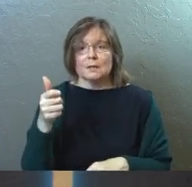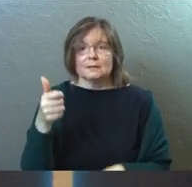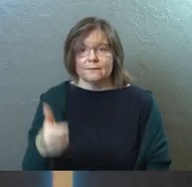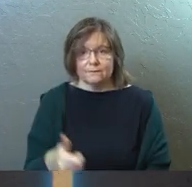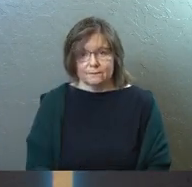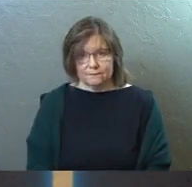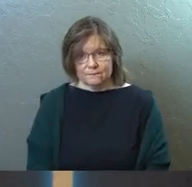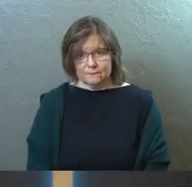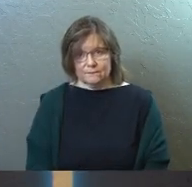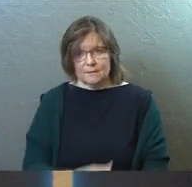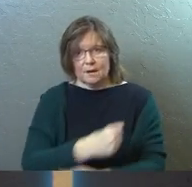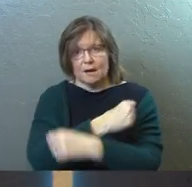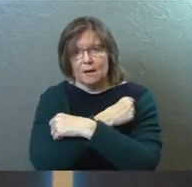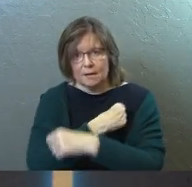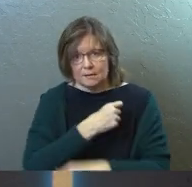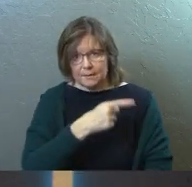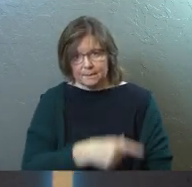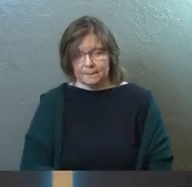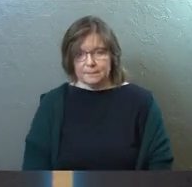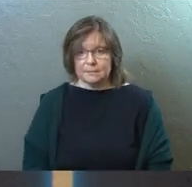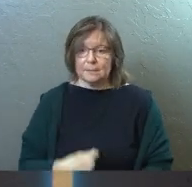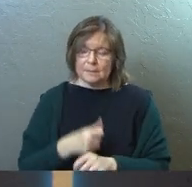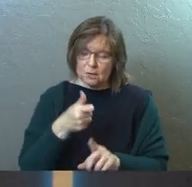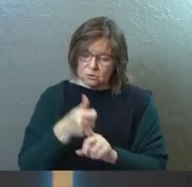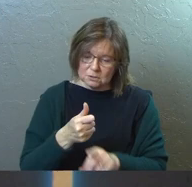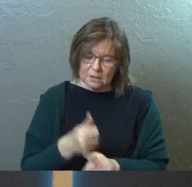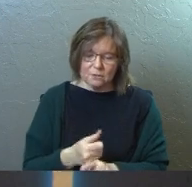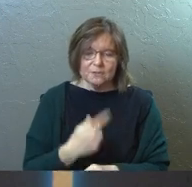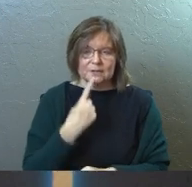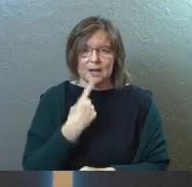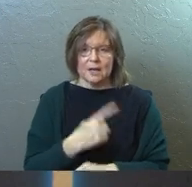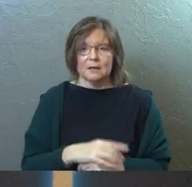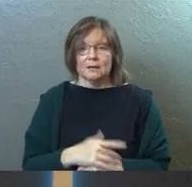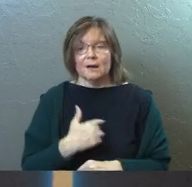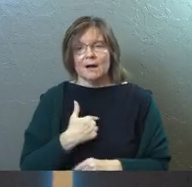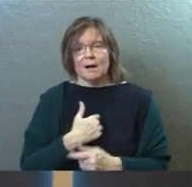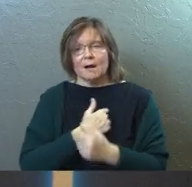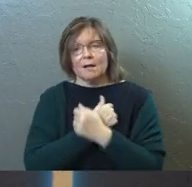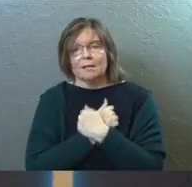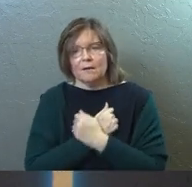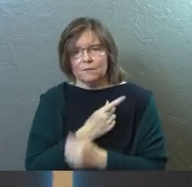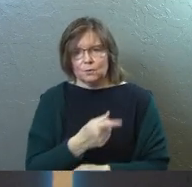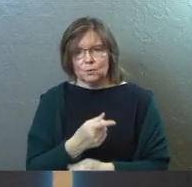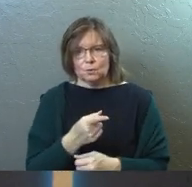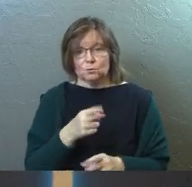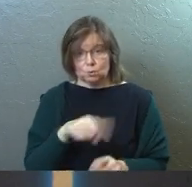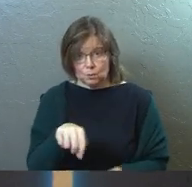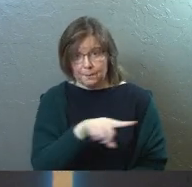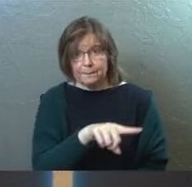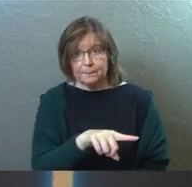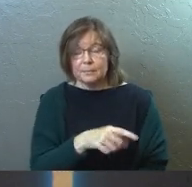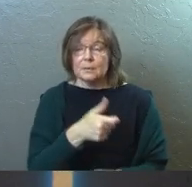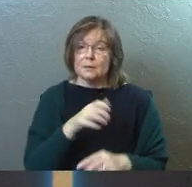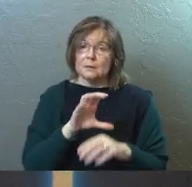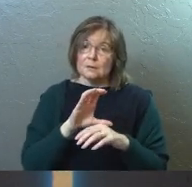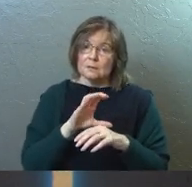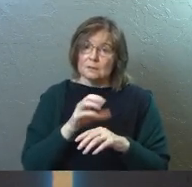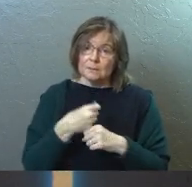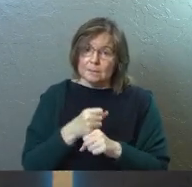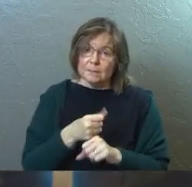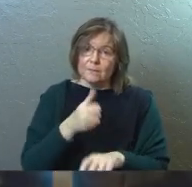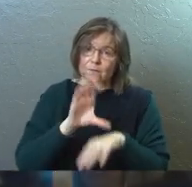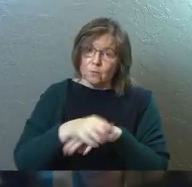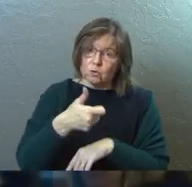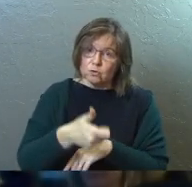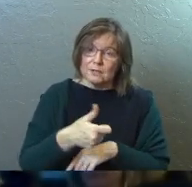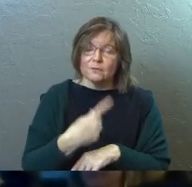yourself hug them. Make yourself say, I love you to them. Make yourself call